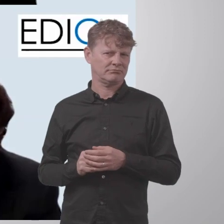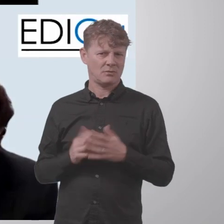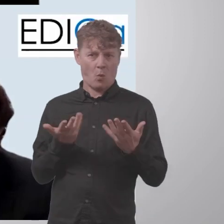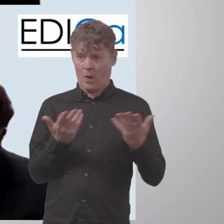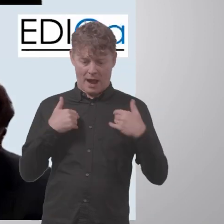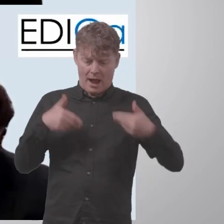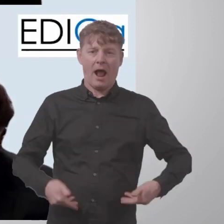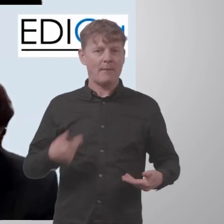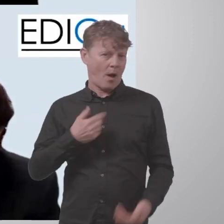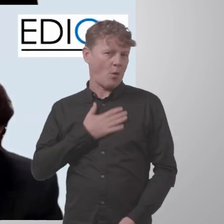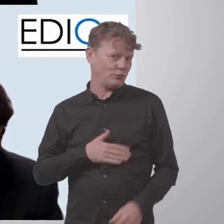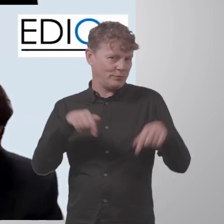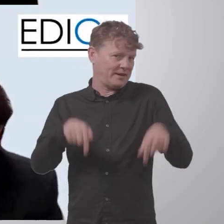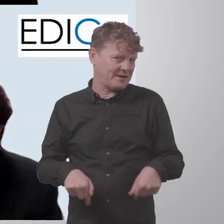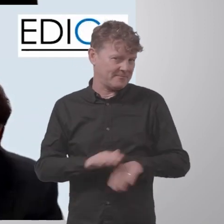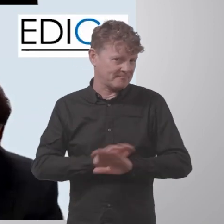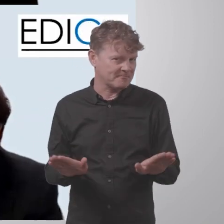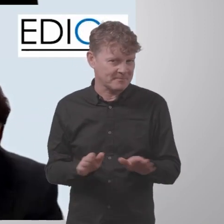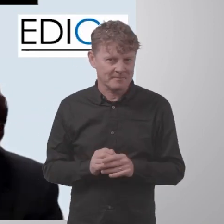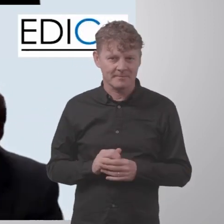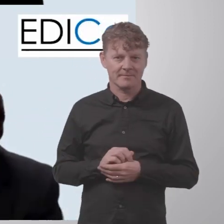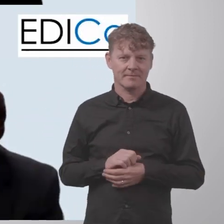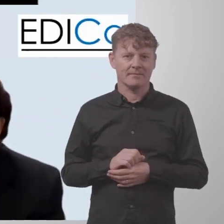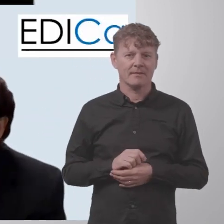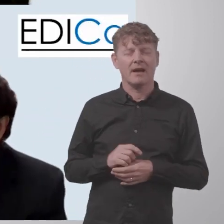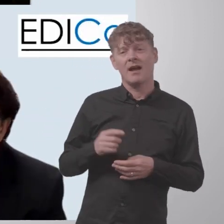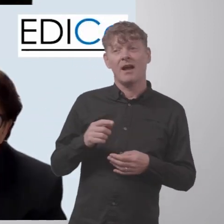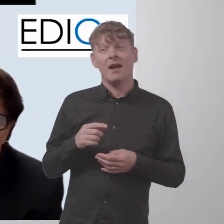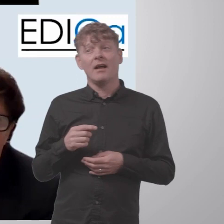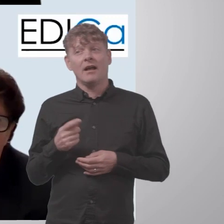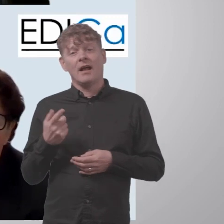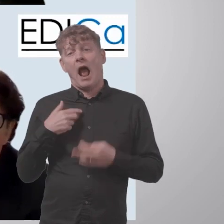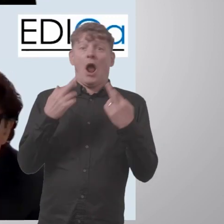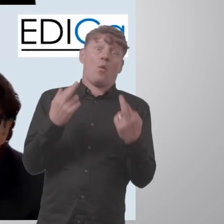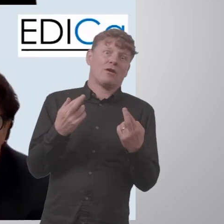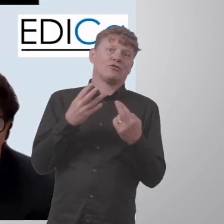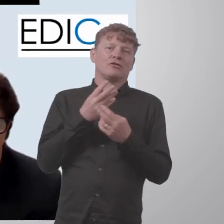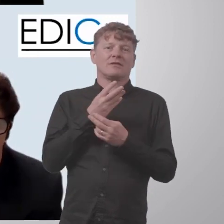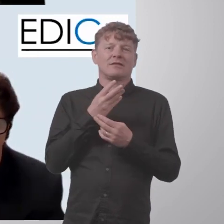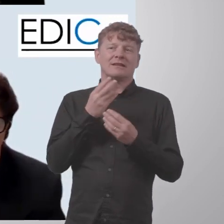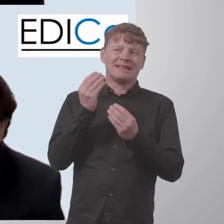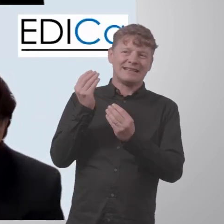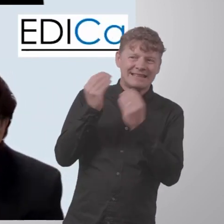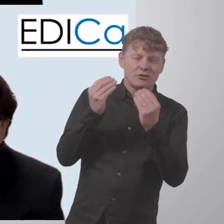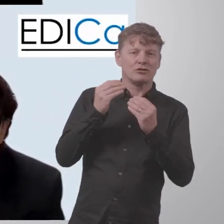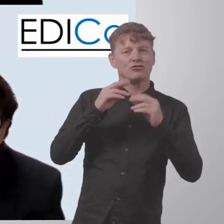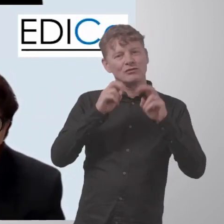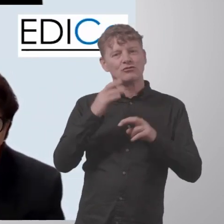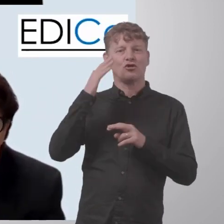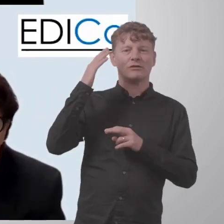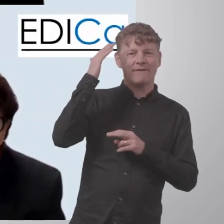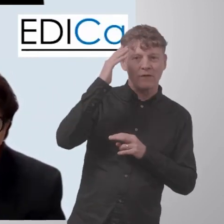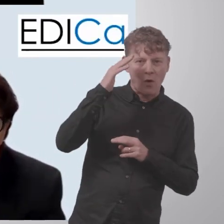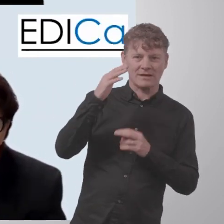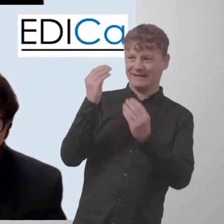to be. I just wish maybe I'd had some teaching on research philosophy and not had to learn it all myself, so that maybe I don't